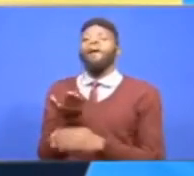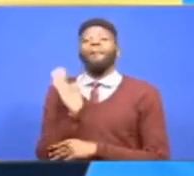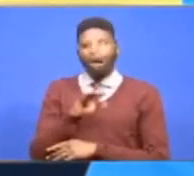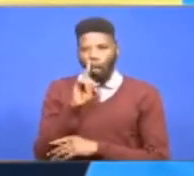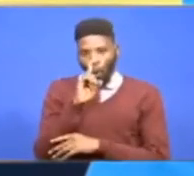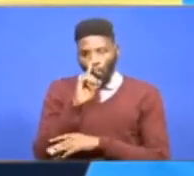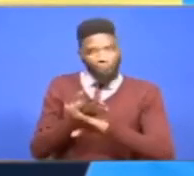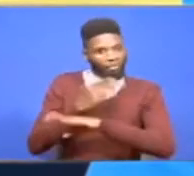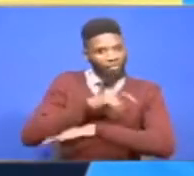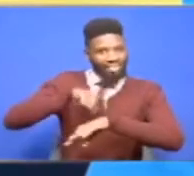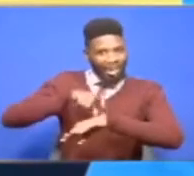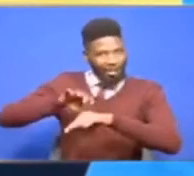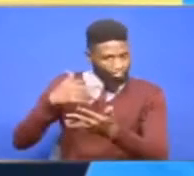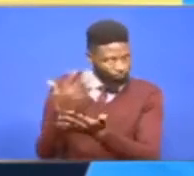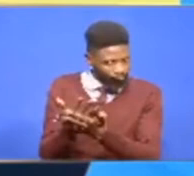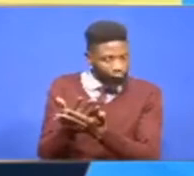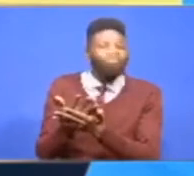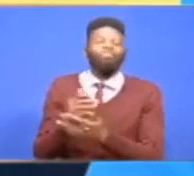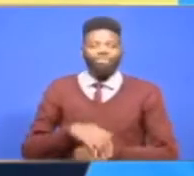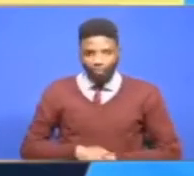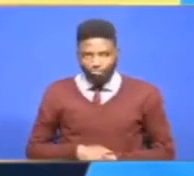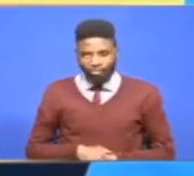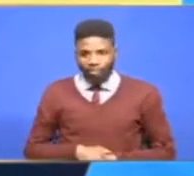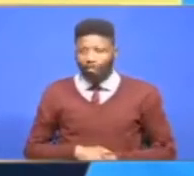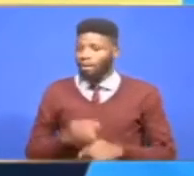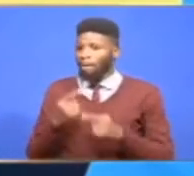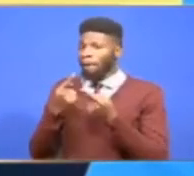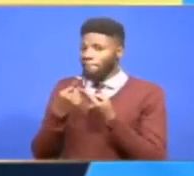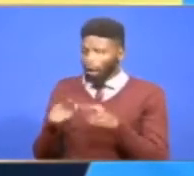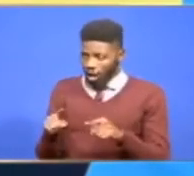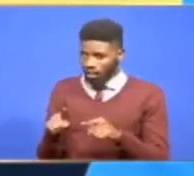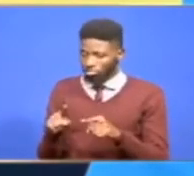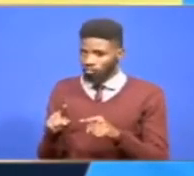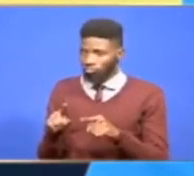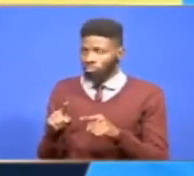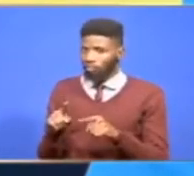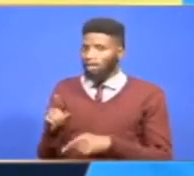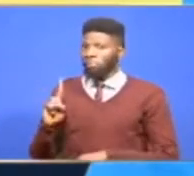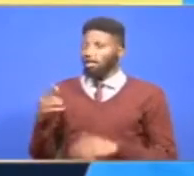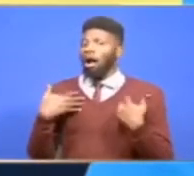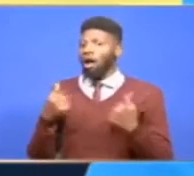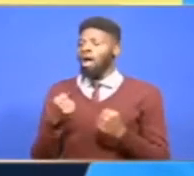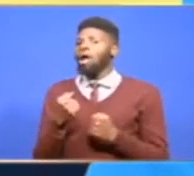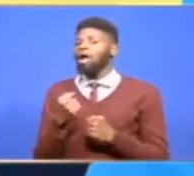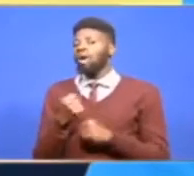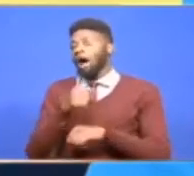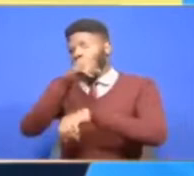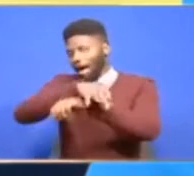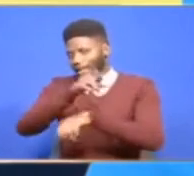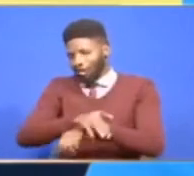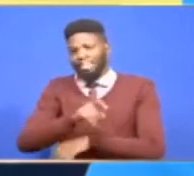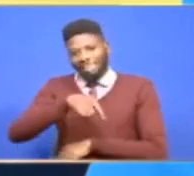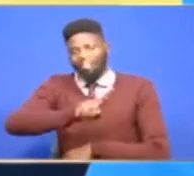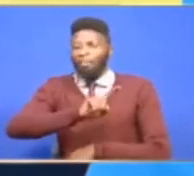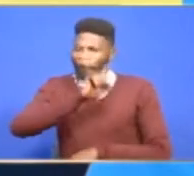The operators are advised, however, that they must adhere to protocols that are provided at the